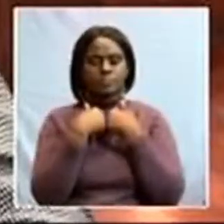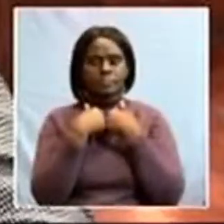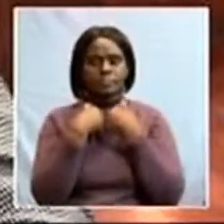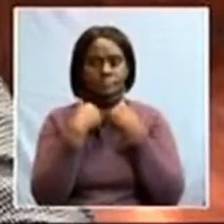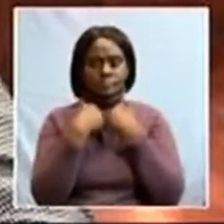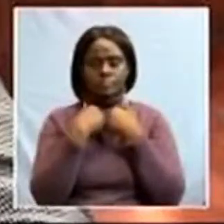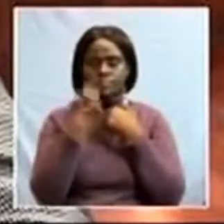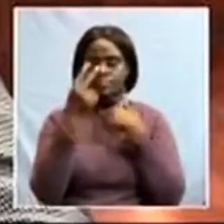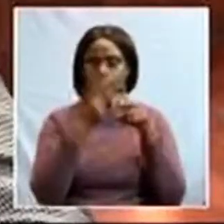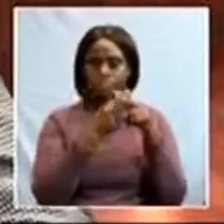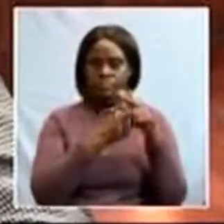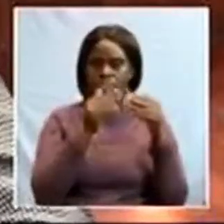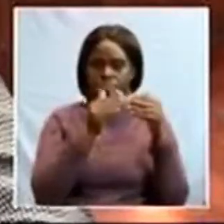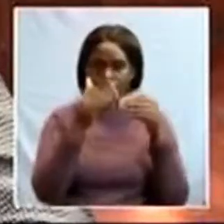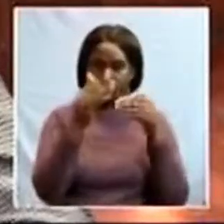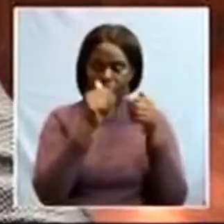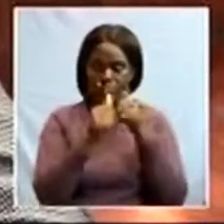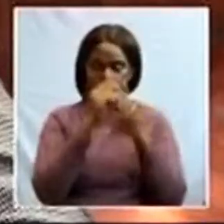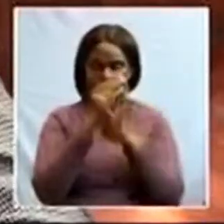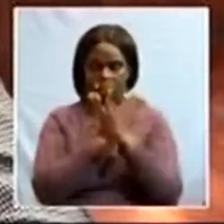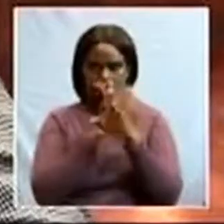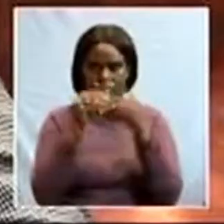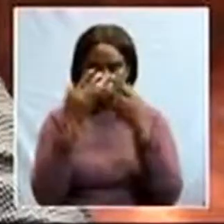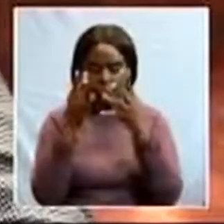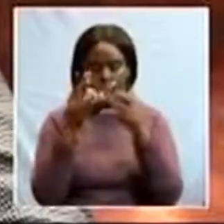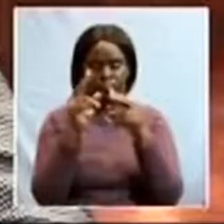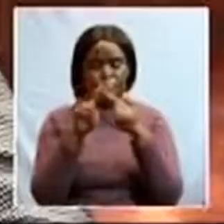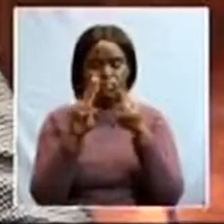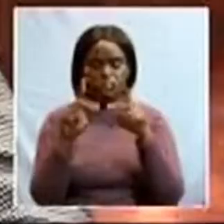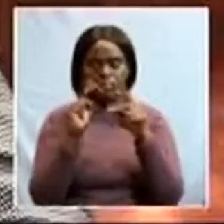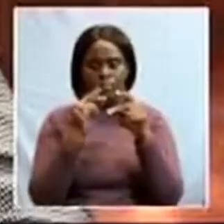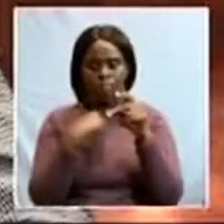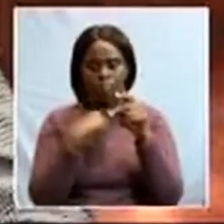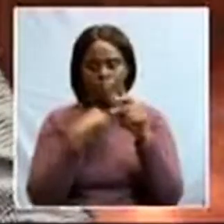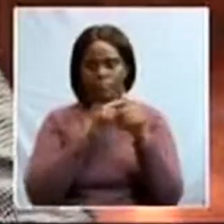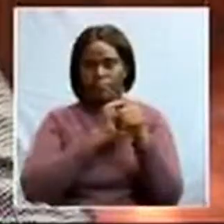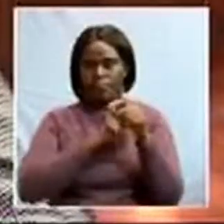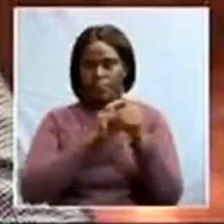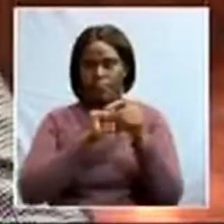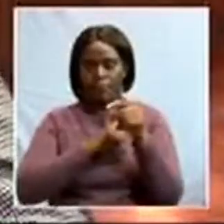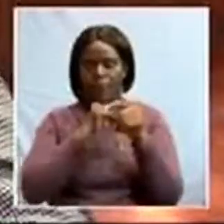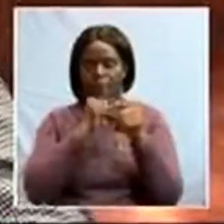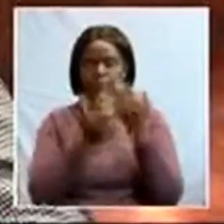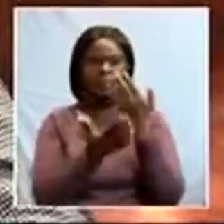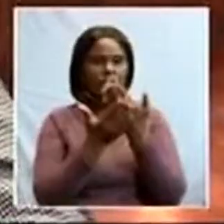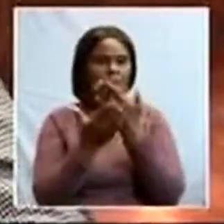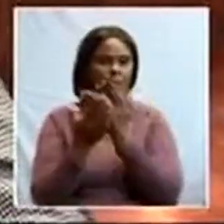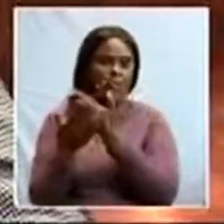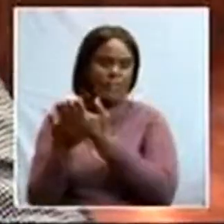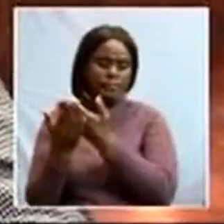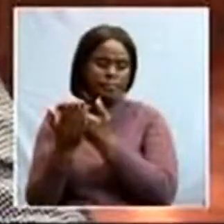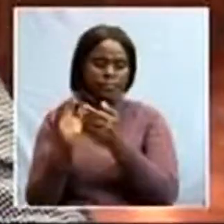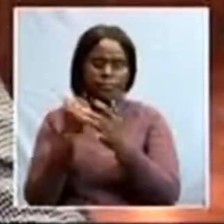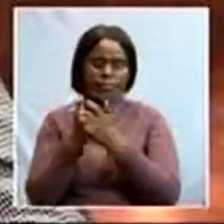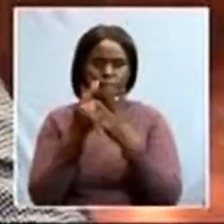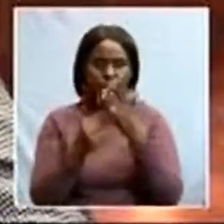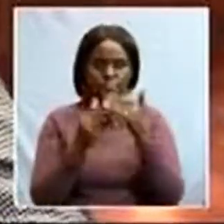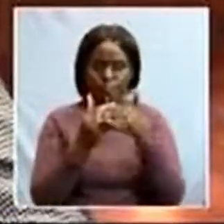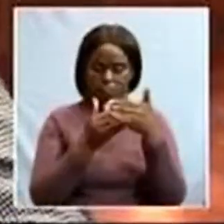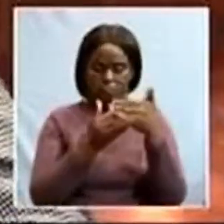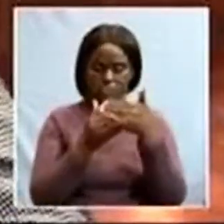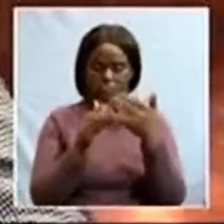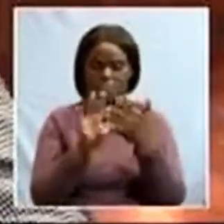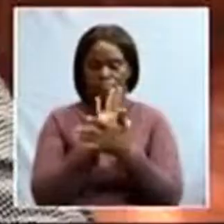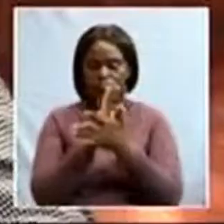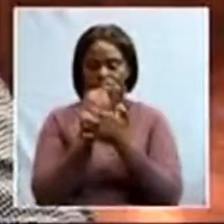a 2-month extension that was earlier given. Chair, otherwise I wish to apologize that we didn't attach the extension document that